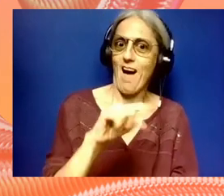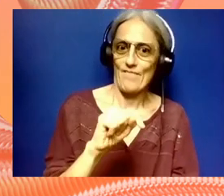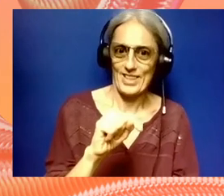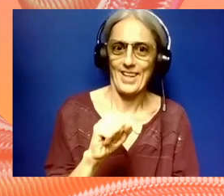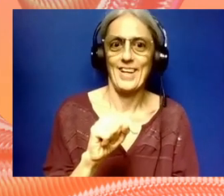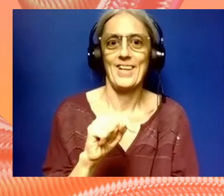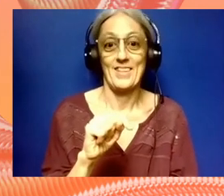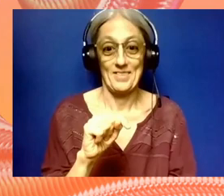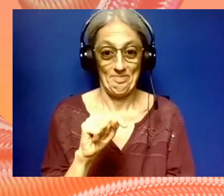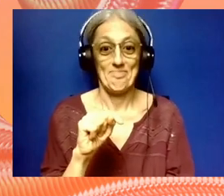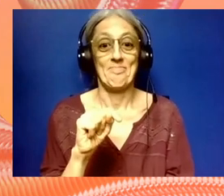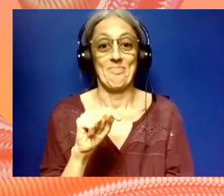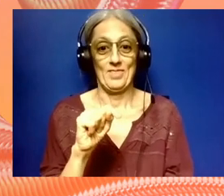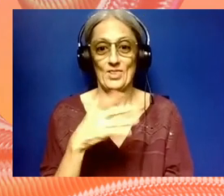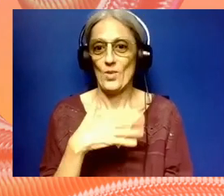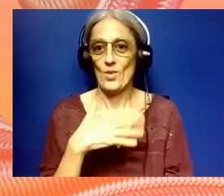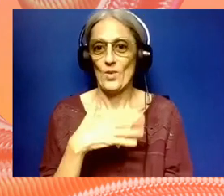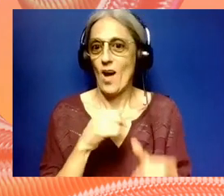So I kept doing it.